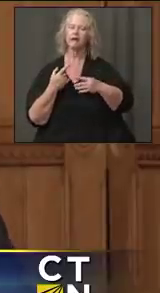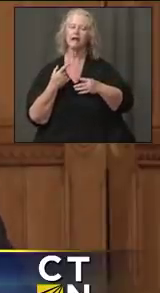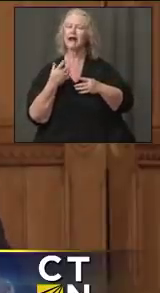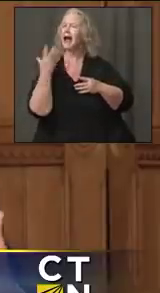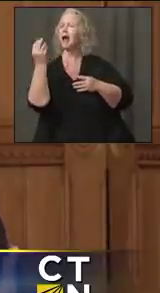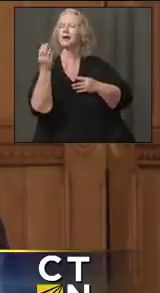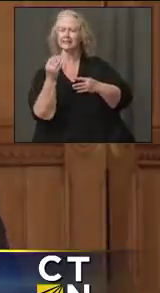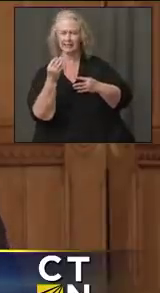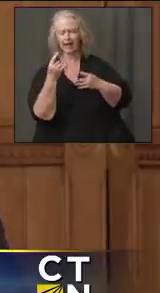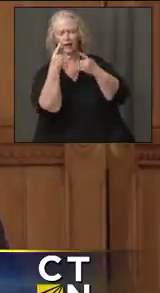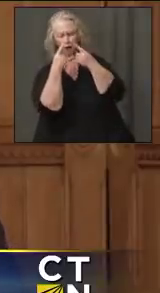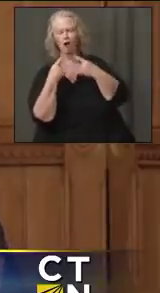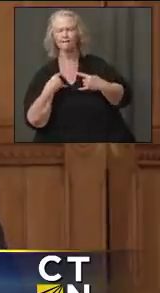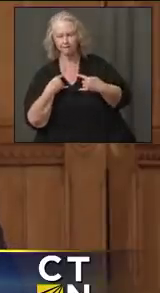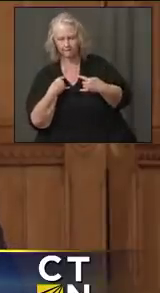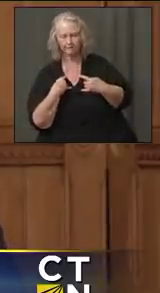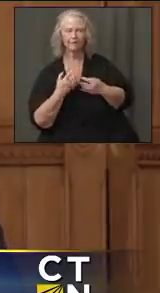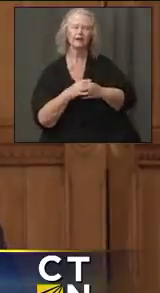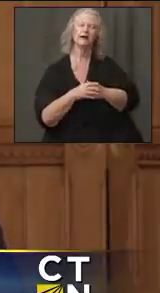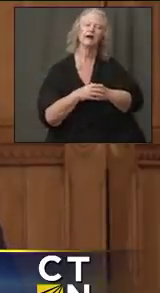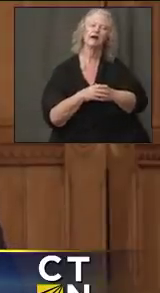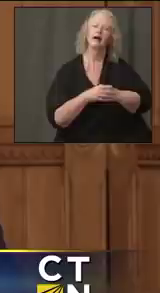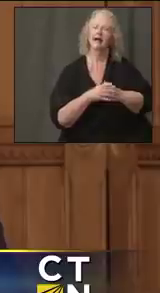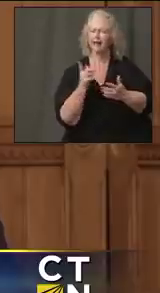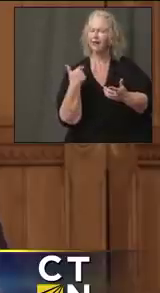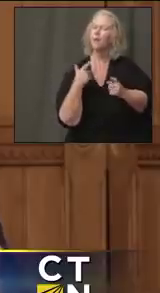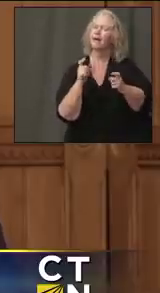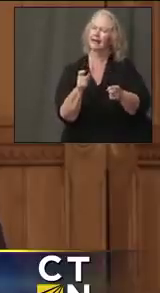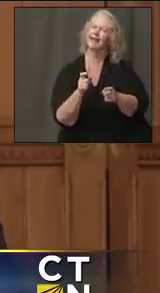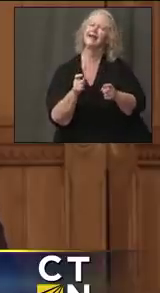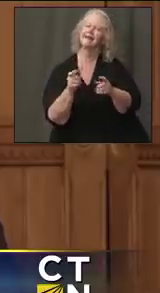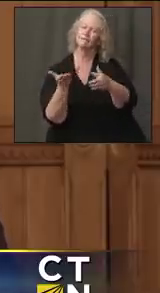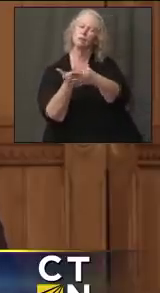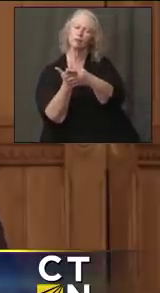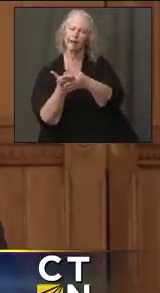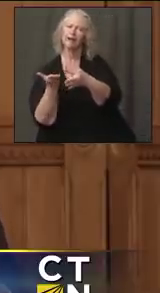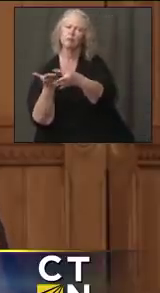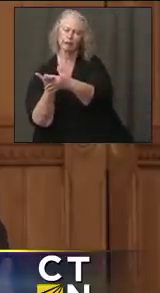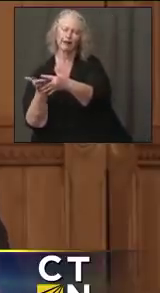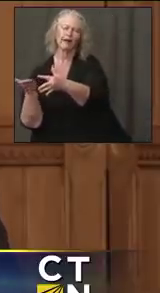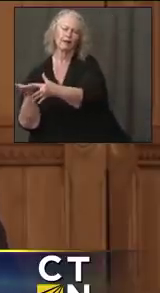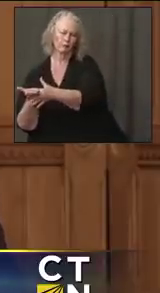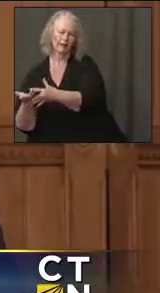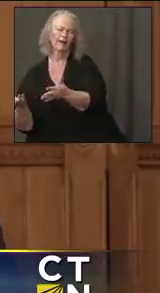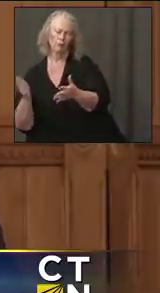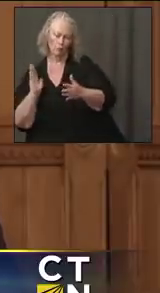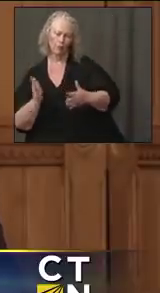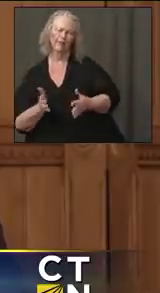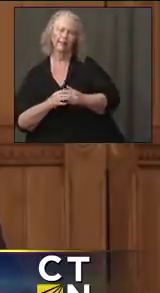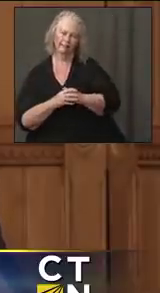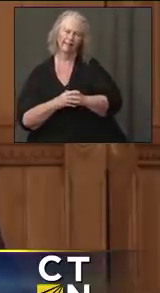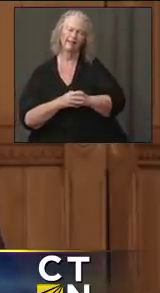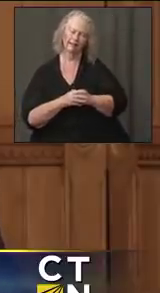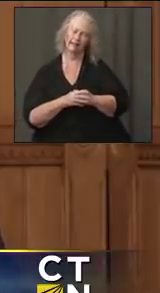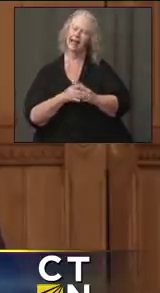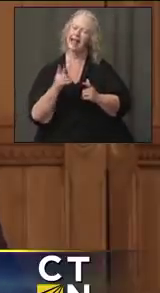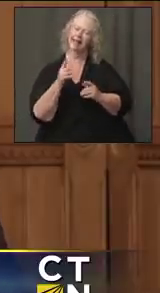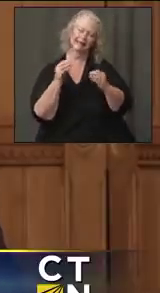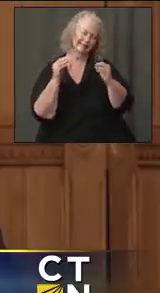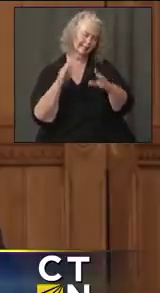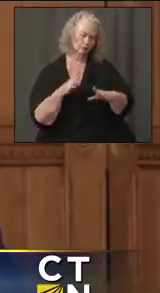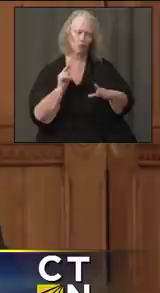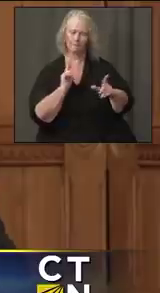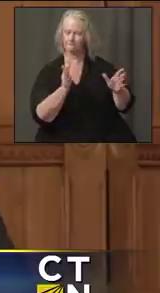their masks. Obviously, mask breaks are going to be a part of the vernacular in the fall, and it's going to be something that I'm sure every teacher is going to have